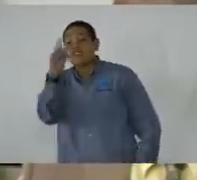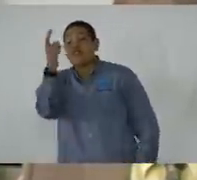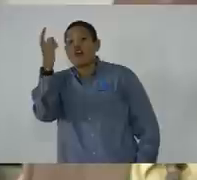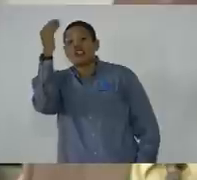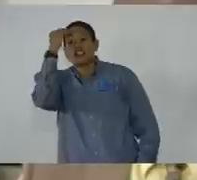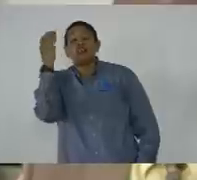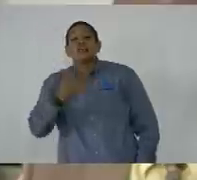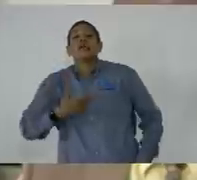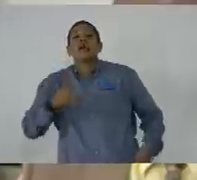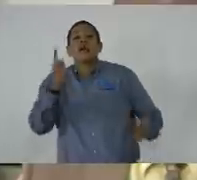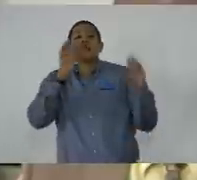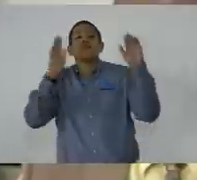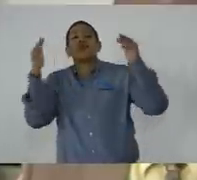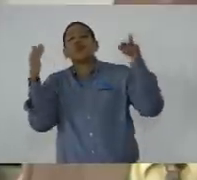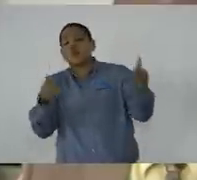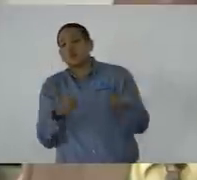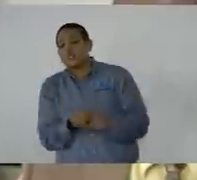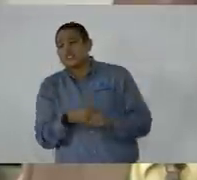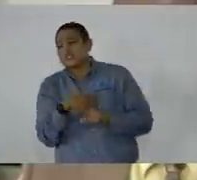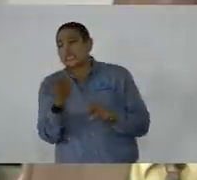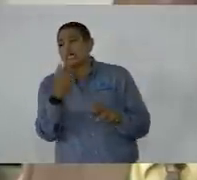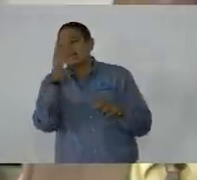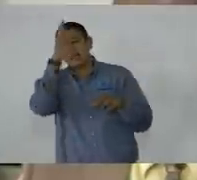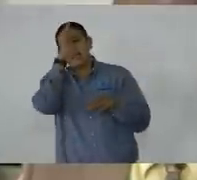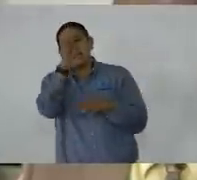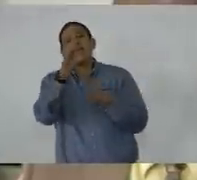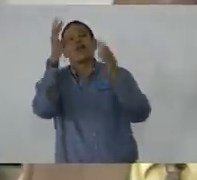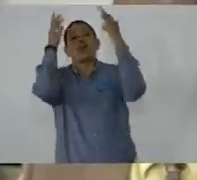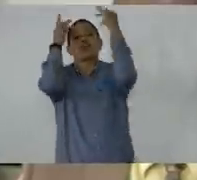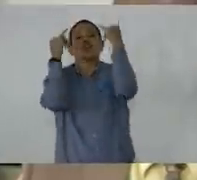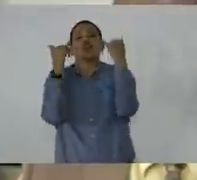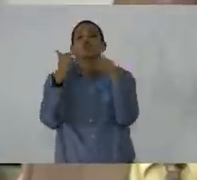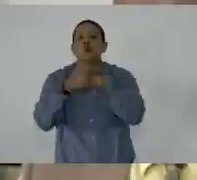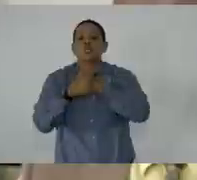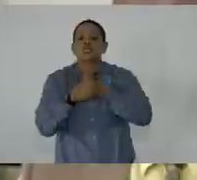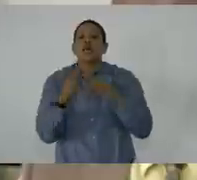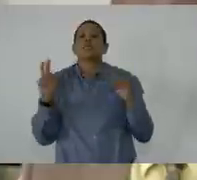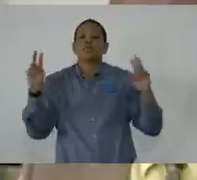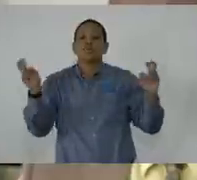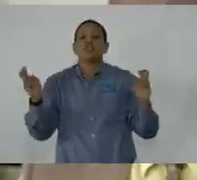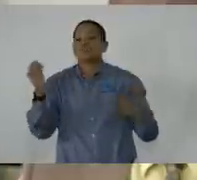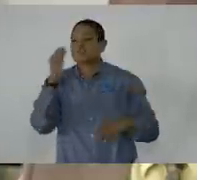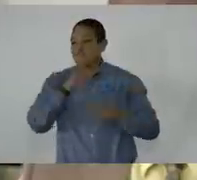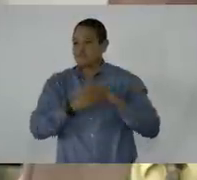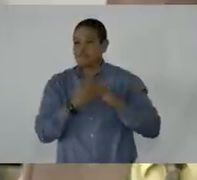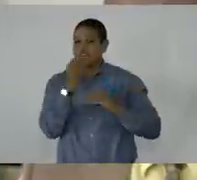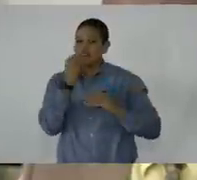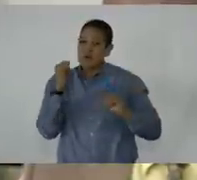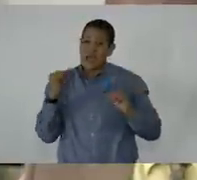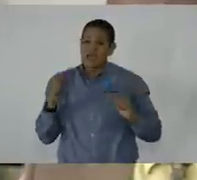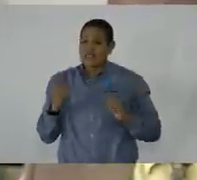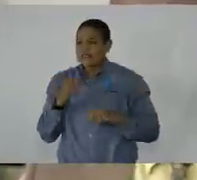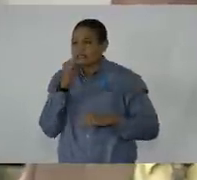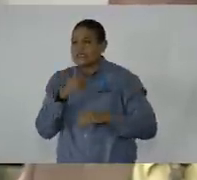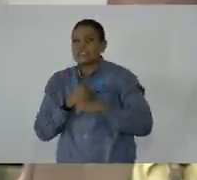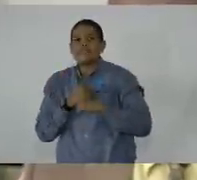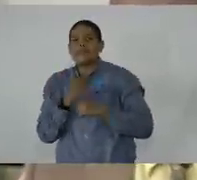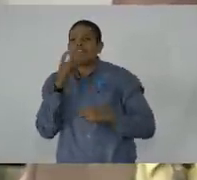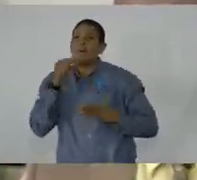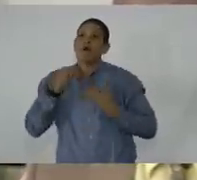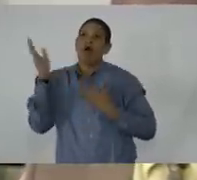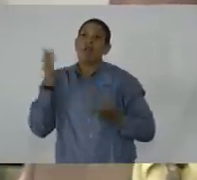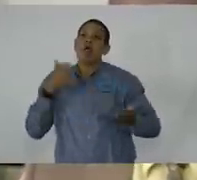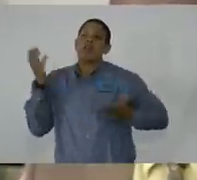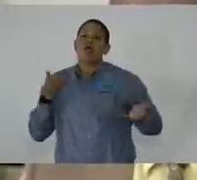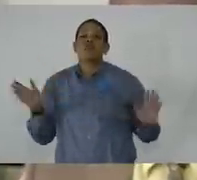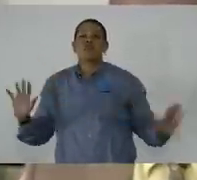Speaker, let me address the main concern at this time, the issue of Jamaica's food security. I want to state that